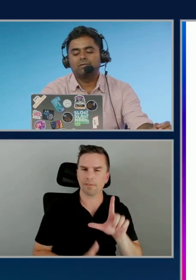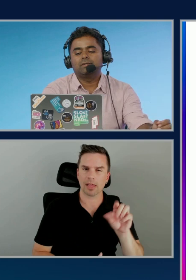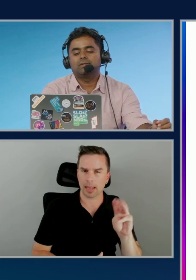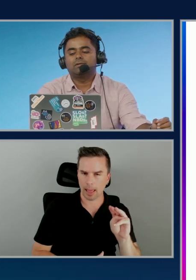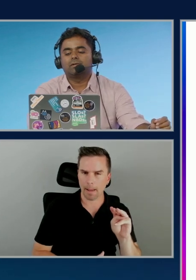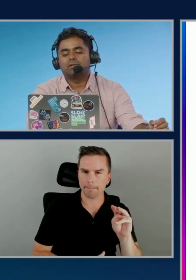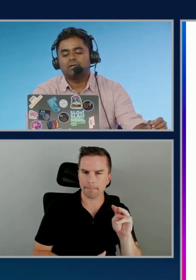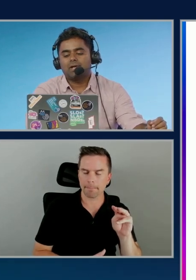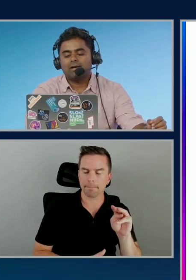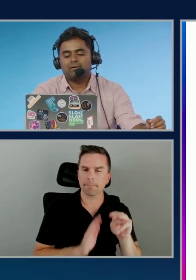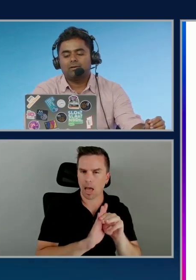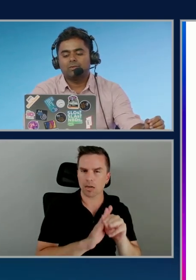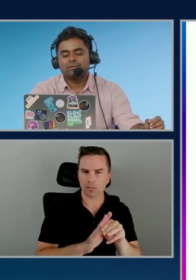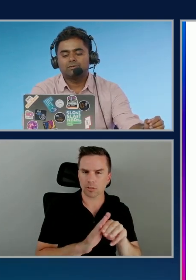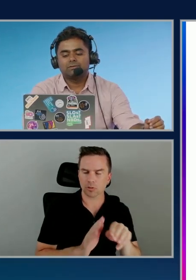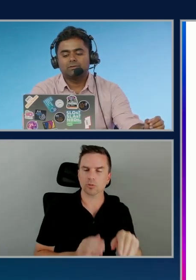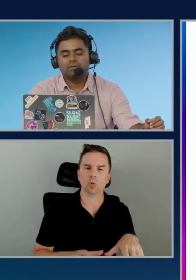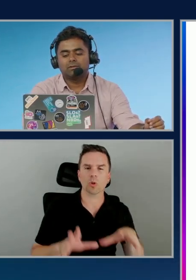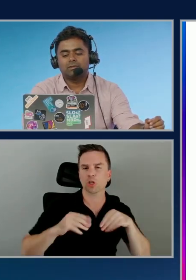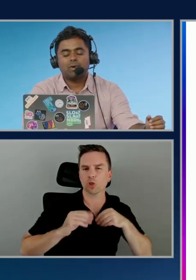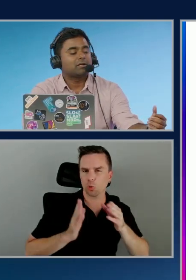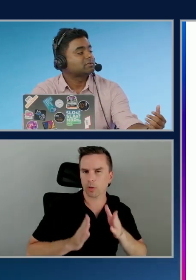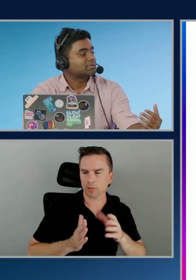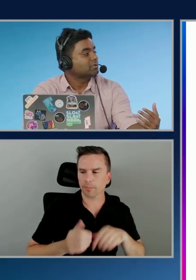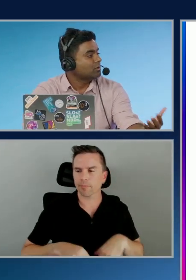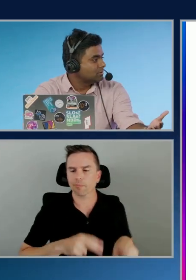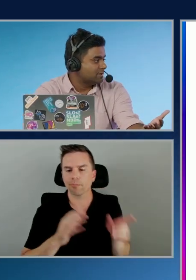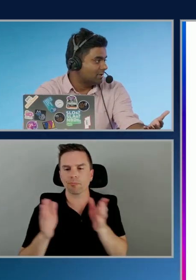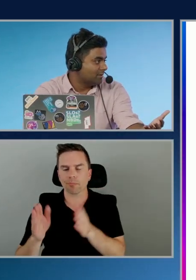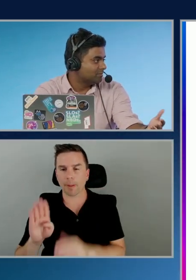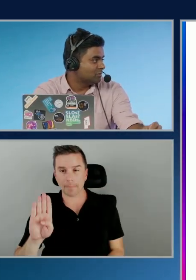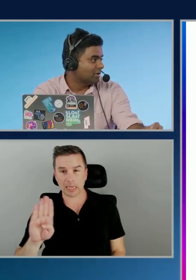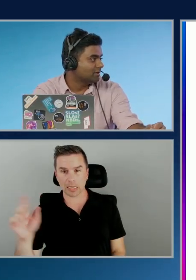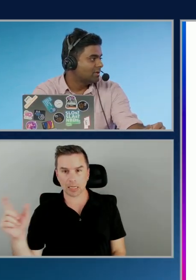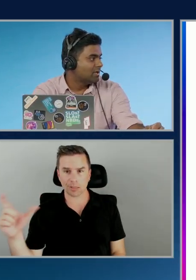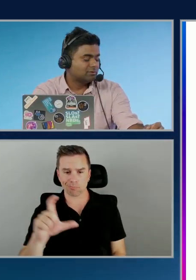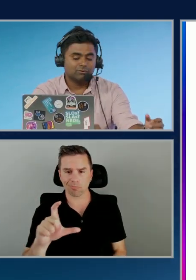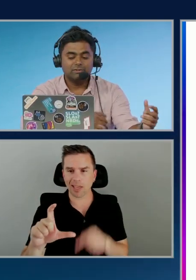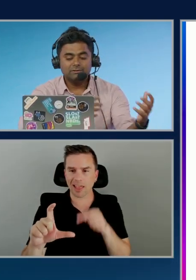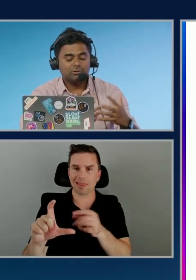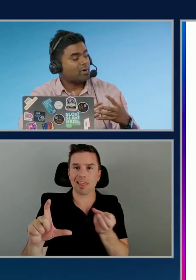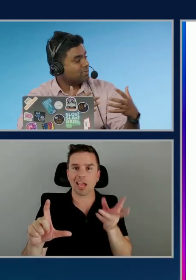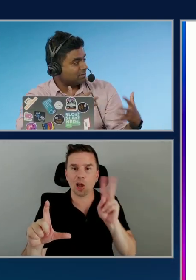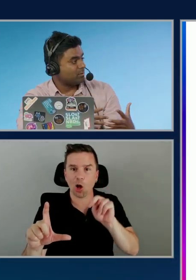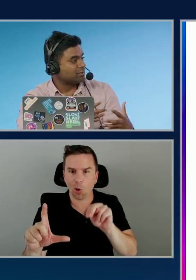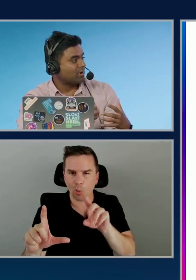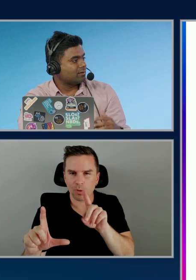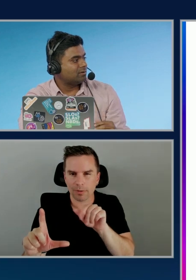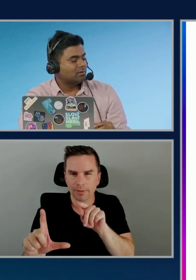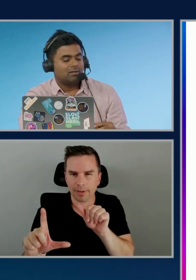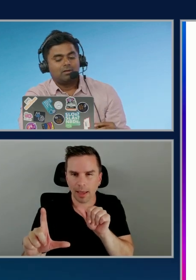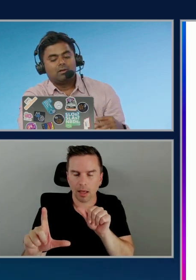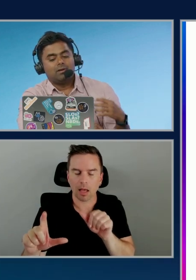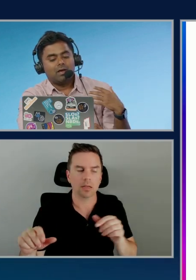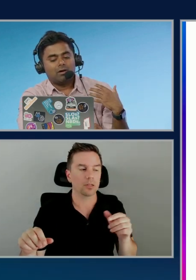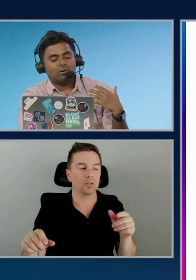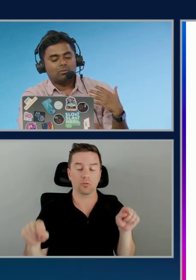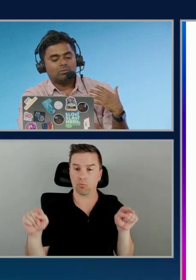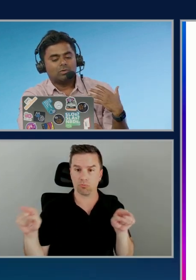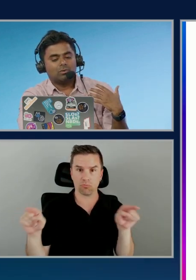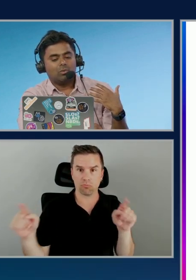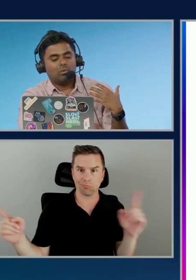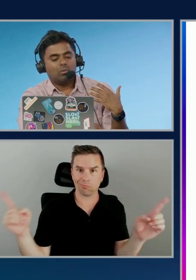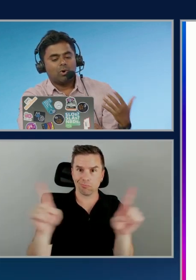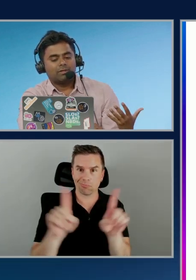right of the diagram is the party which actually owns that, right? Yeah. So these two parties are coming together.